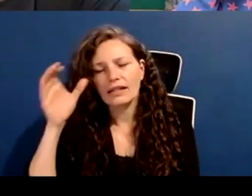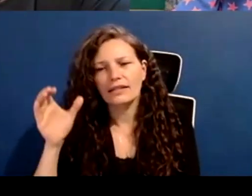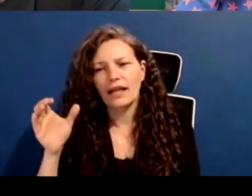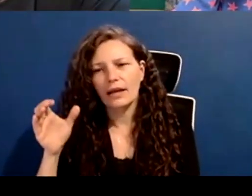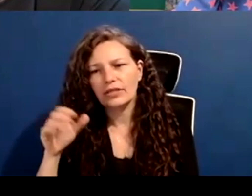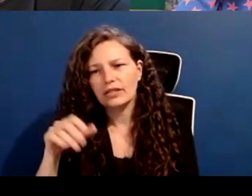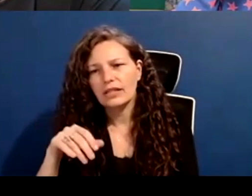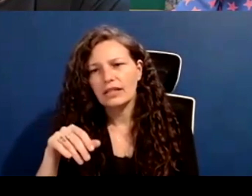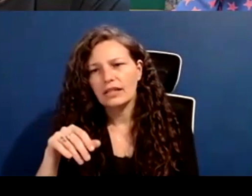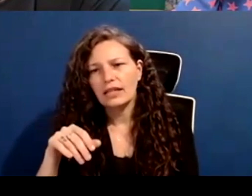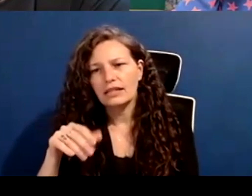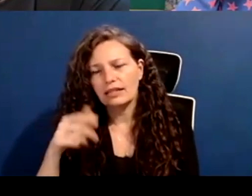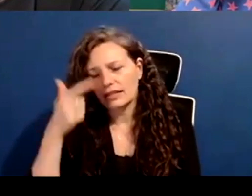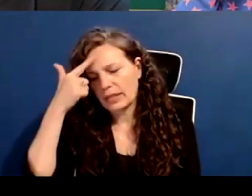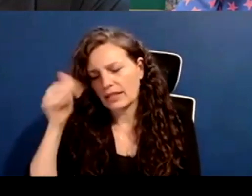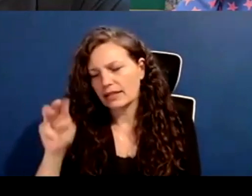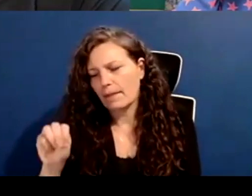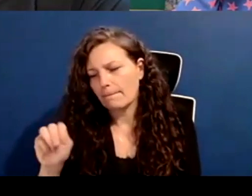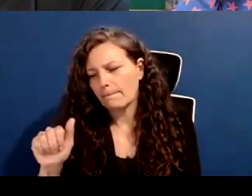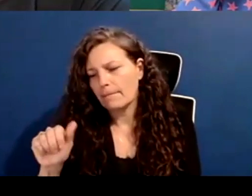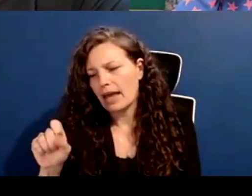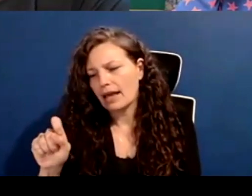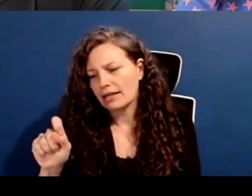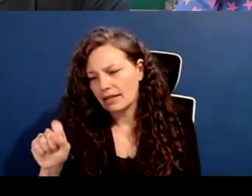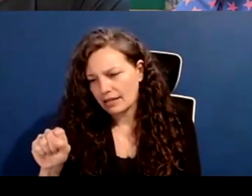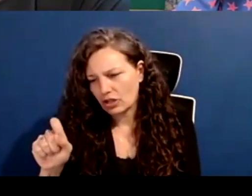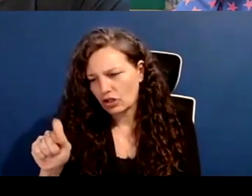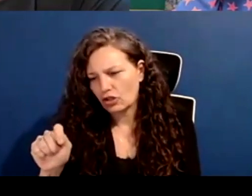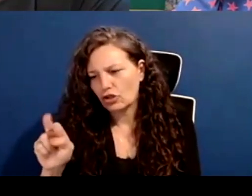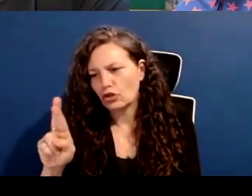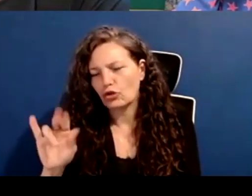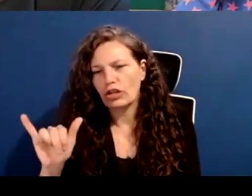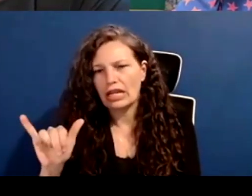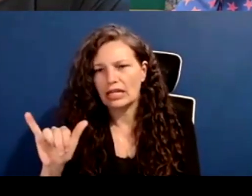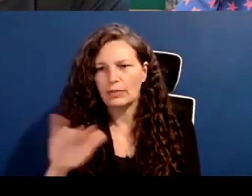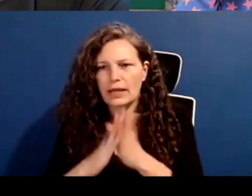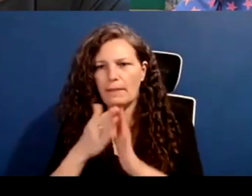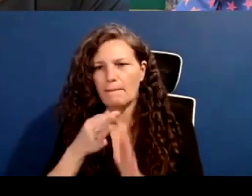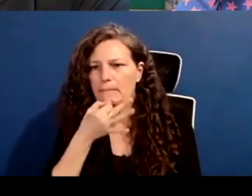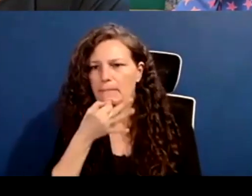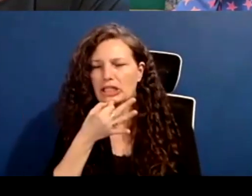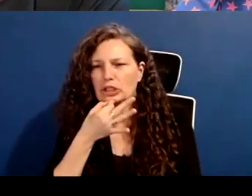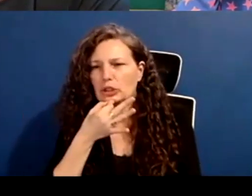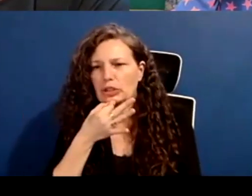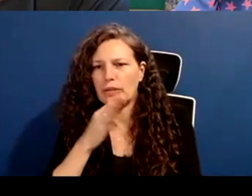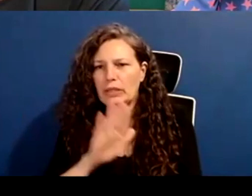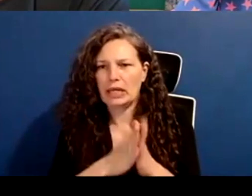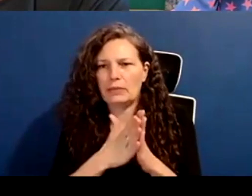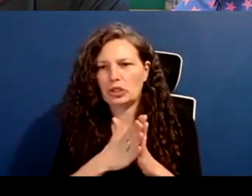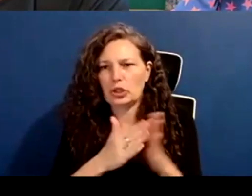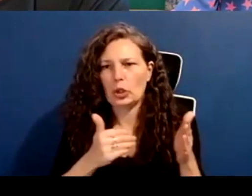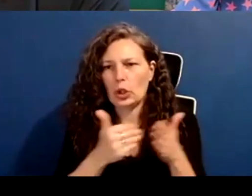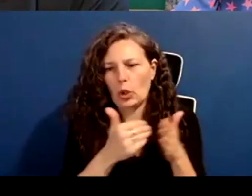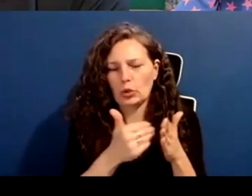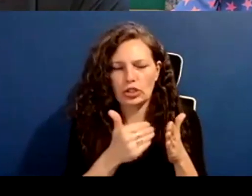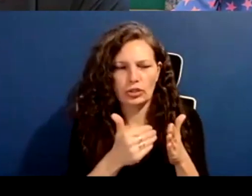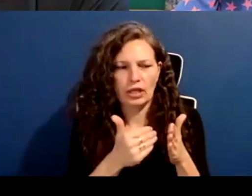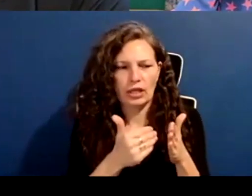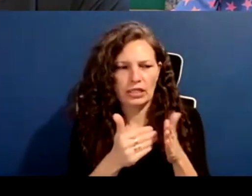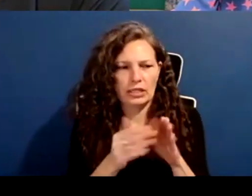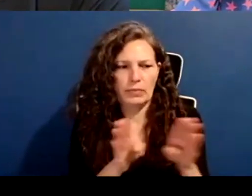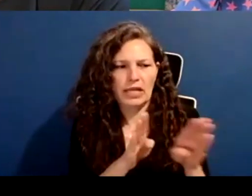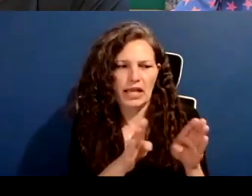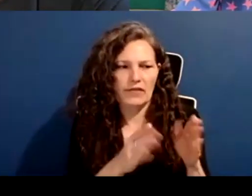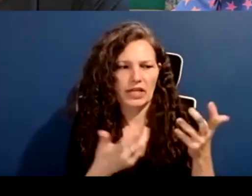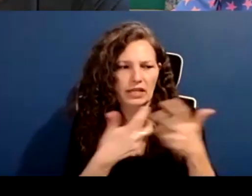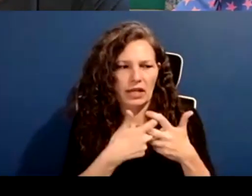because mastery and to become as close to an able-bodied white male was always the agenda and the goal. So